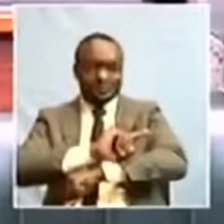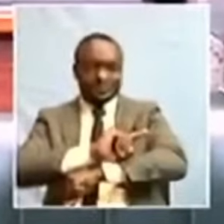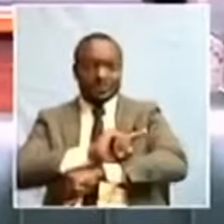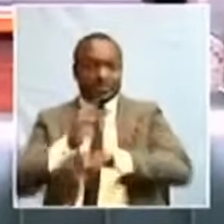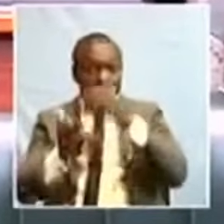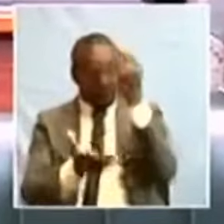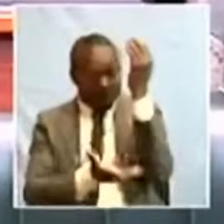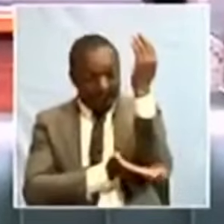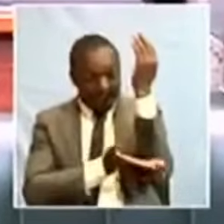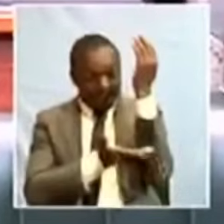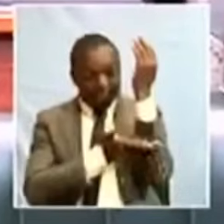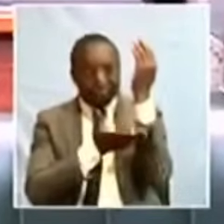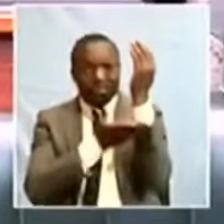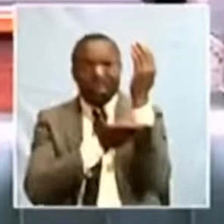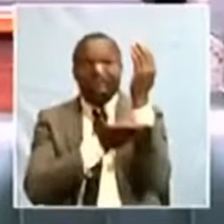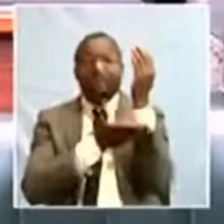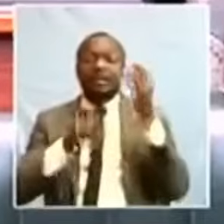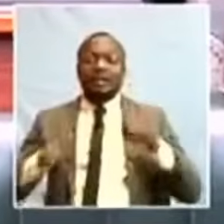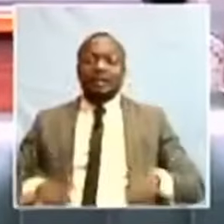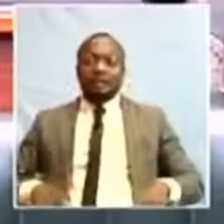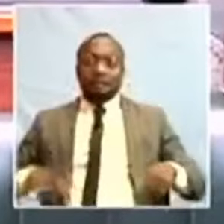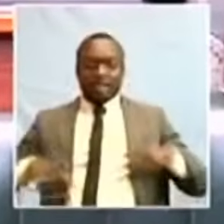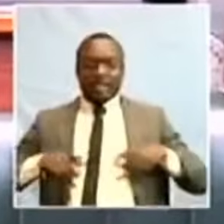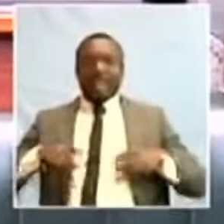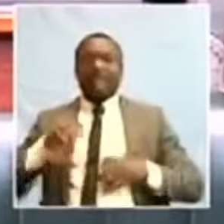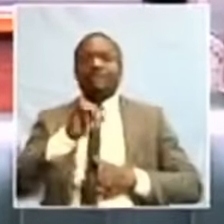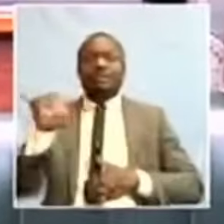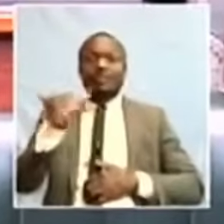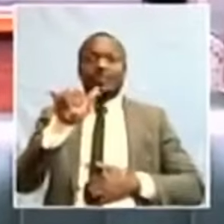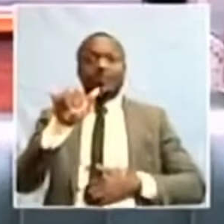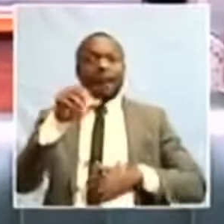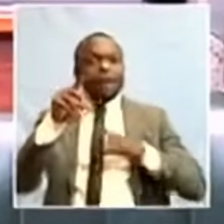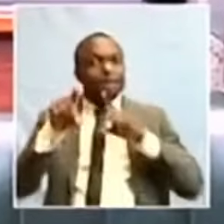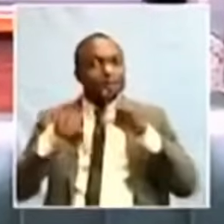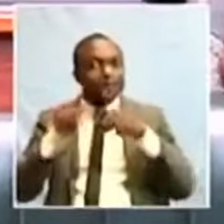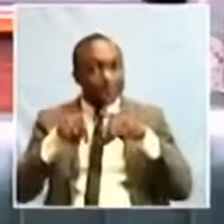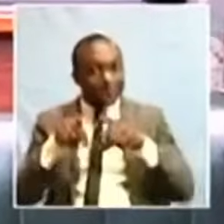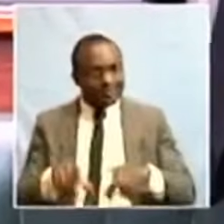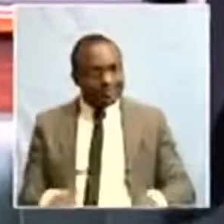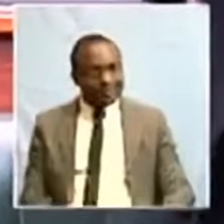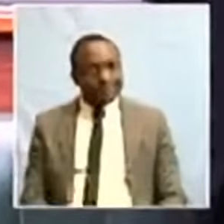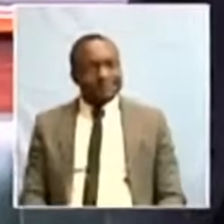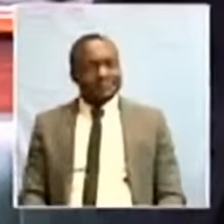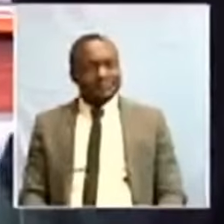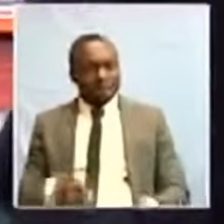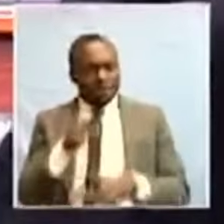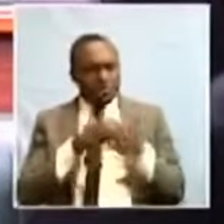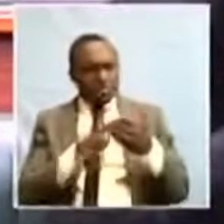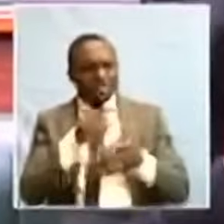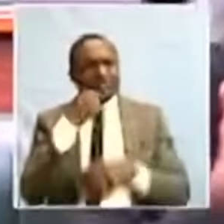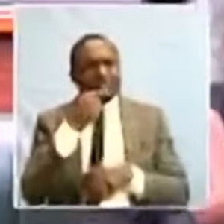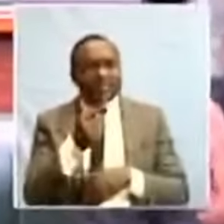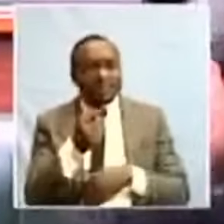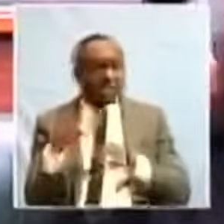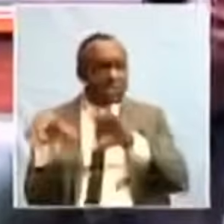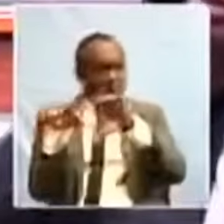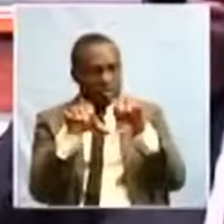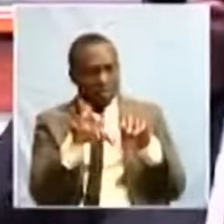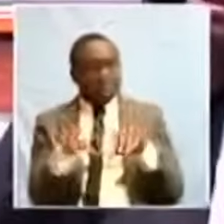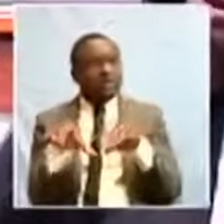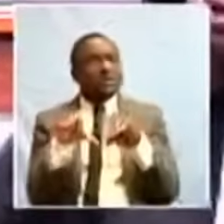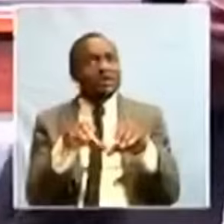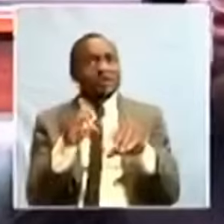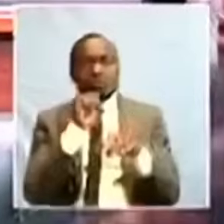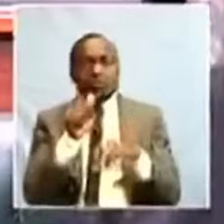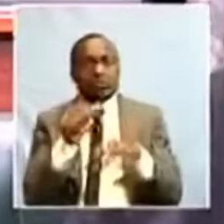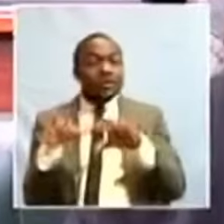to improve the living standards of our people. What are you saying we are doing or